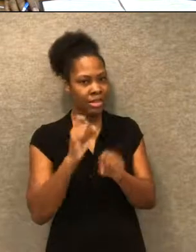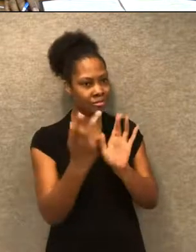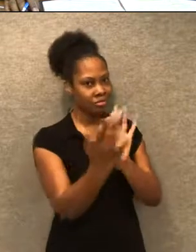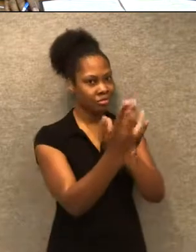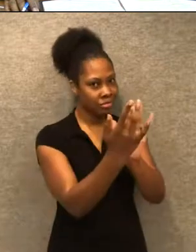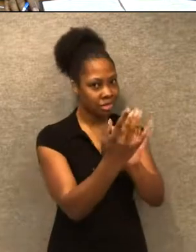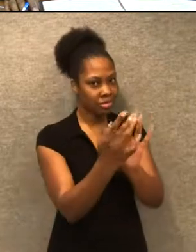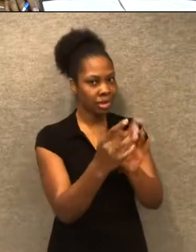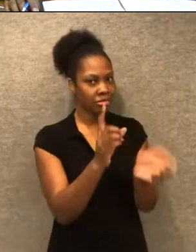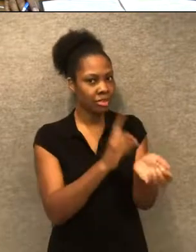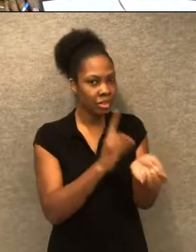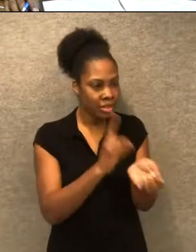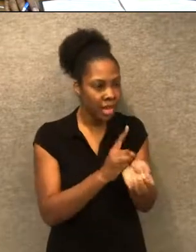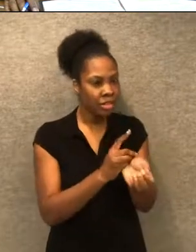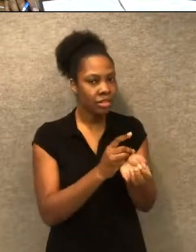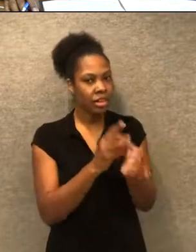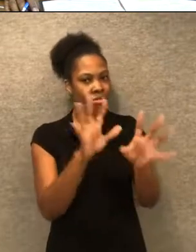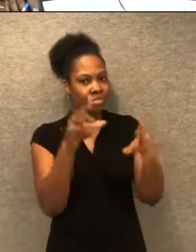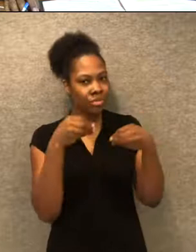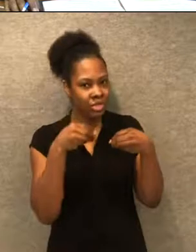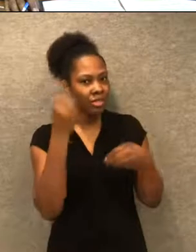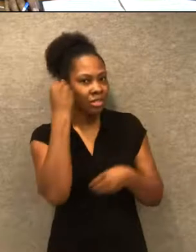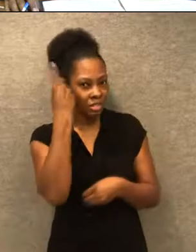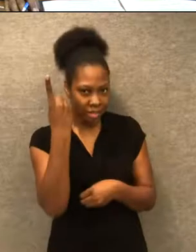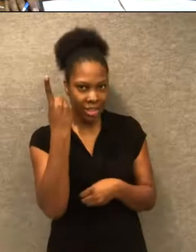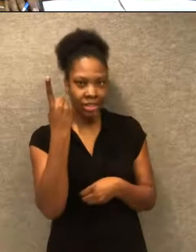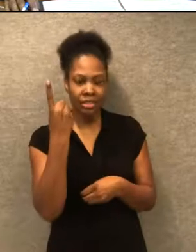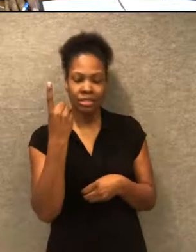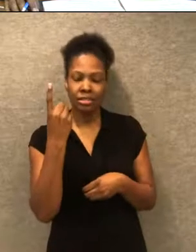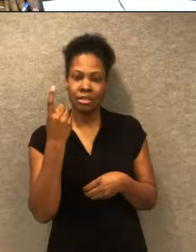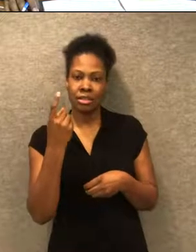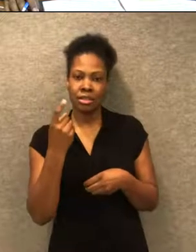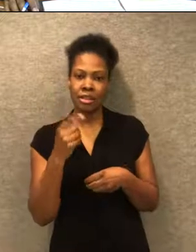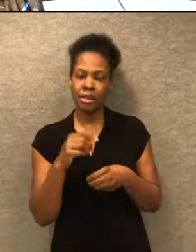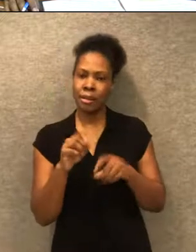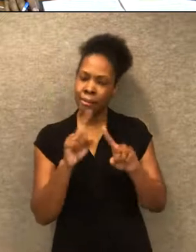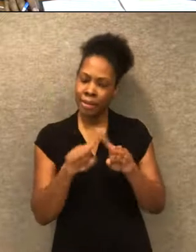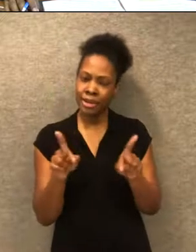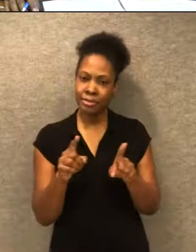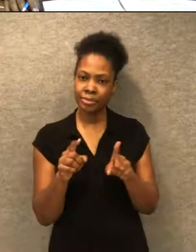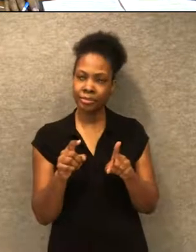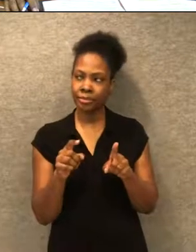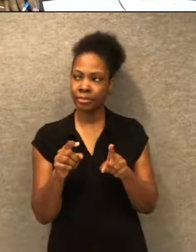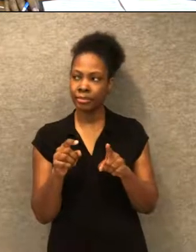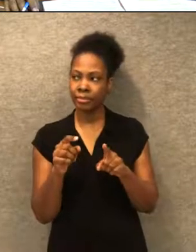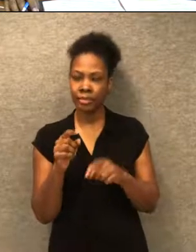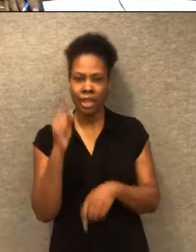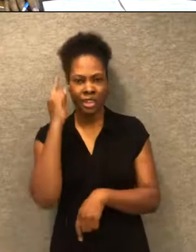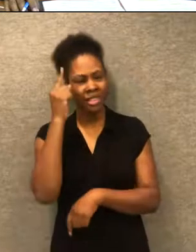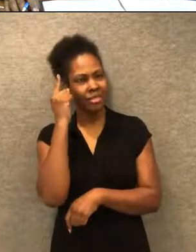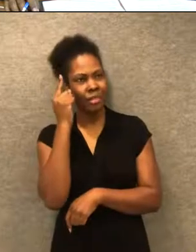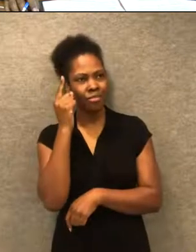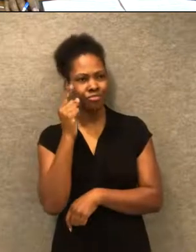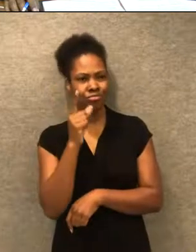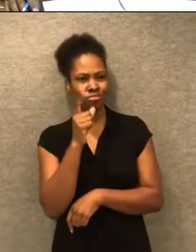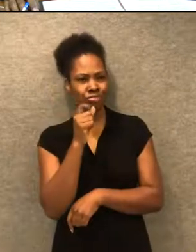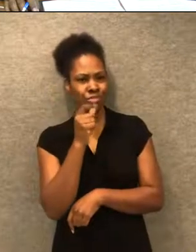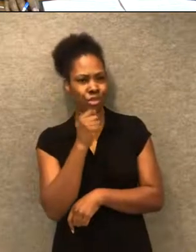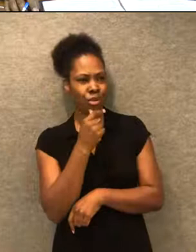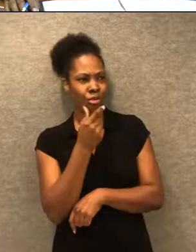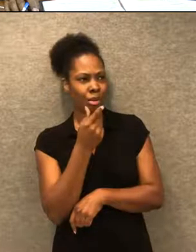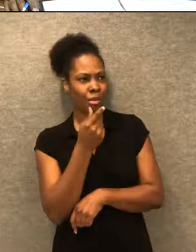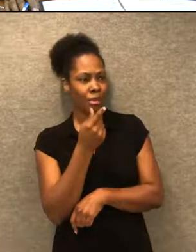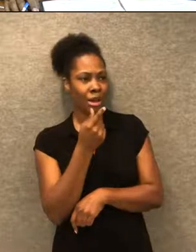get clarification, to get the medical and health support that we need. But also, you know, thinking about who am I talking to? Who am